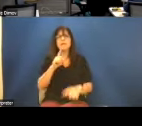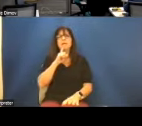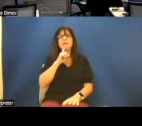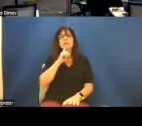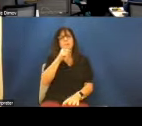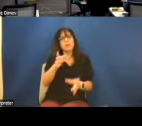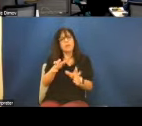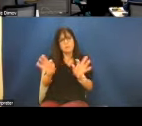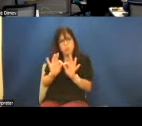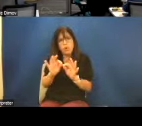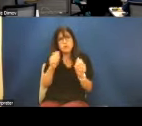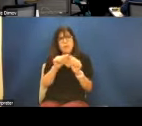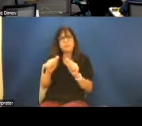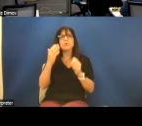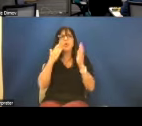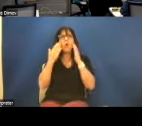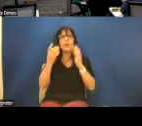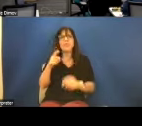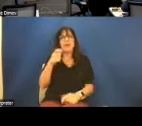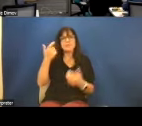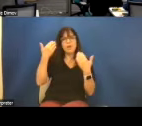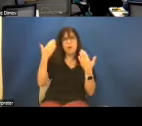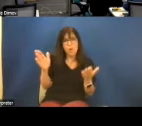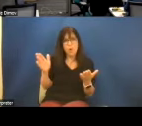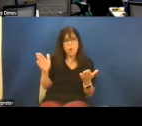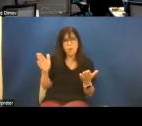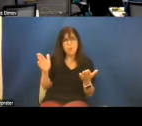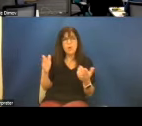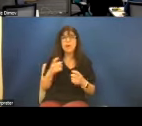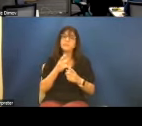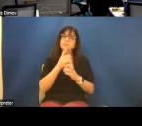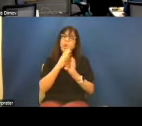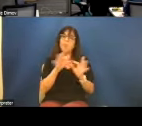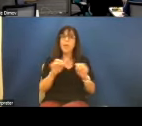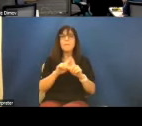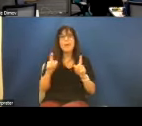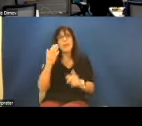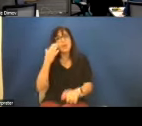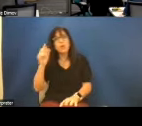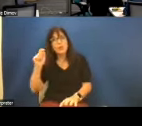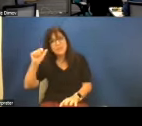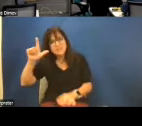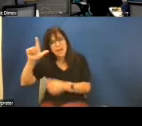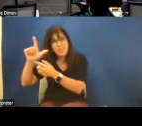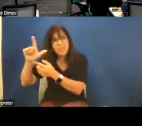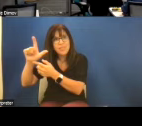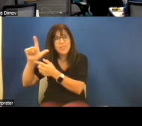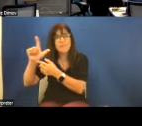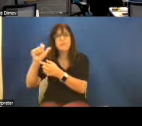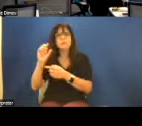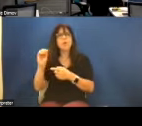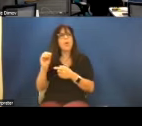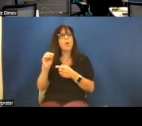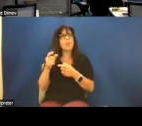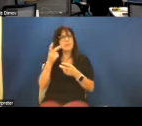really critical to be able to know, they didn't know it in spoken language, but they knew it in ASL. And so let me